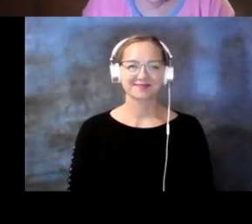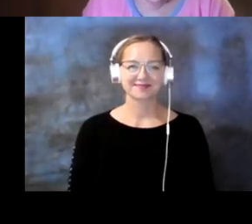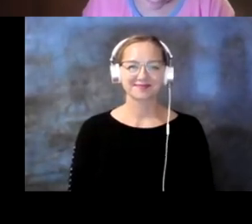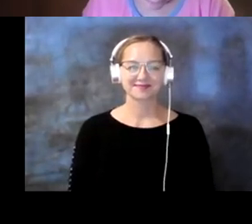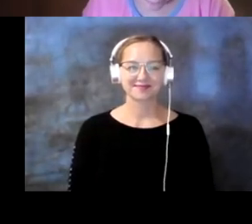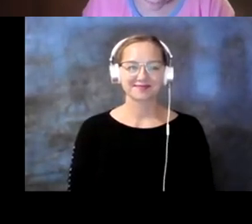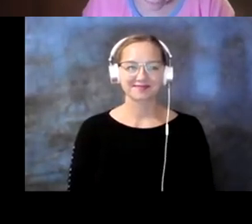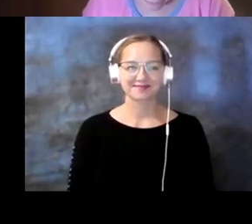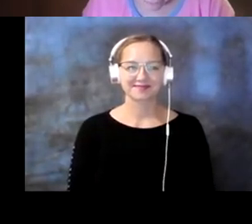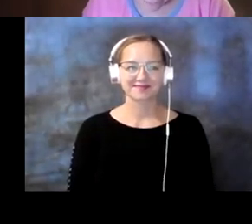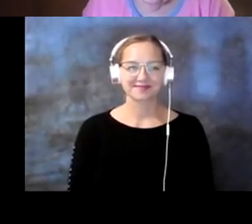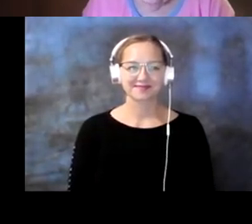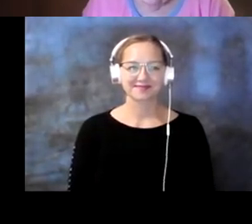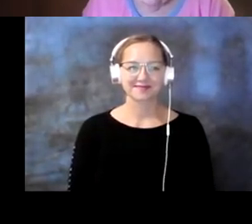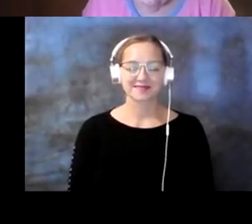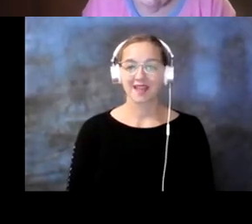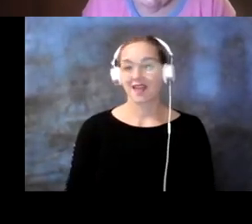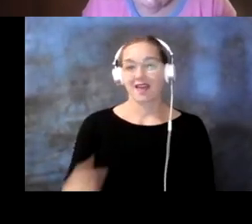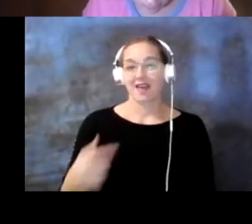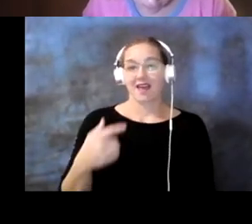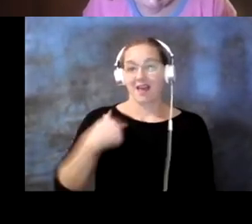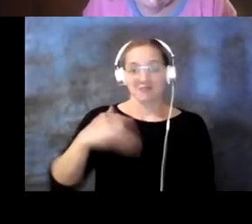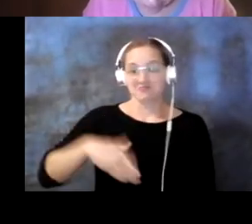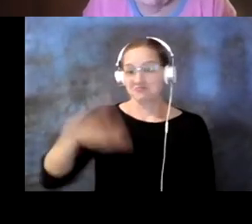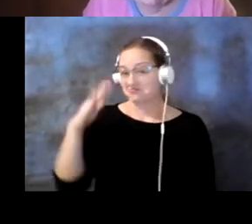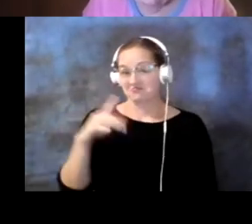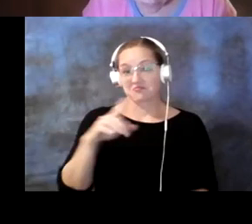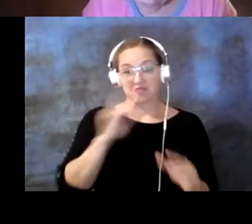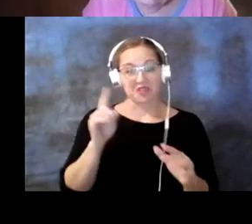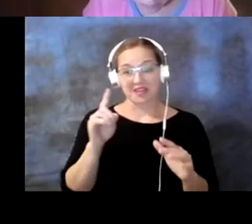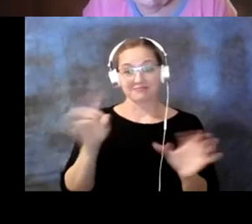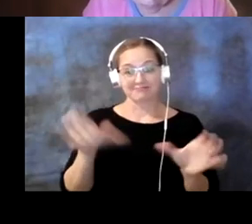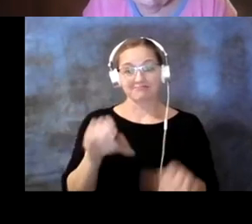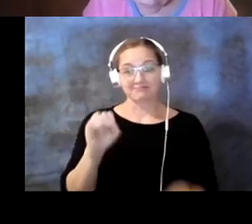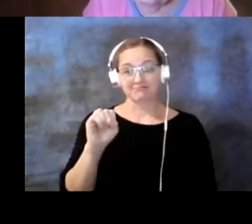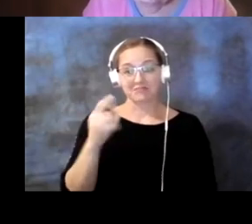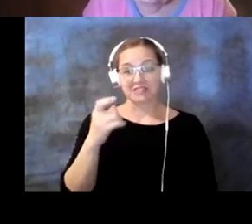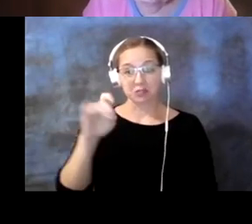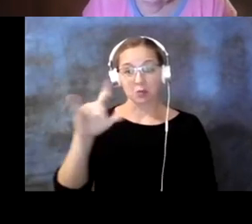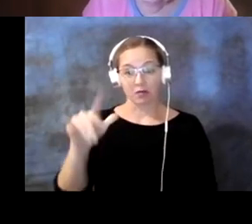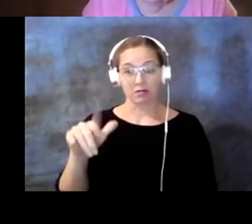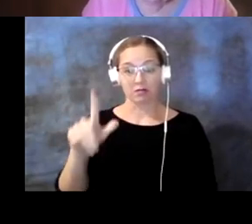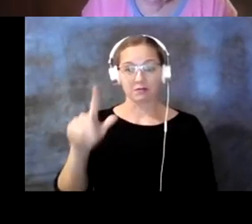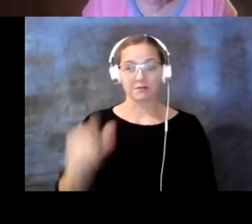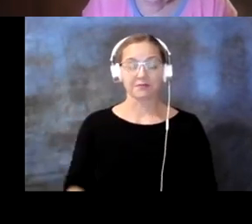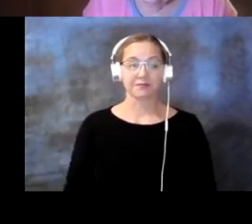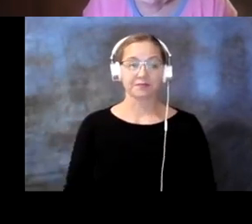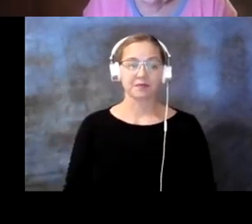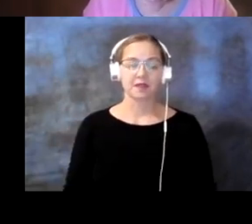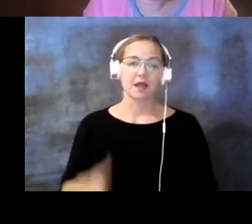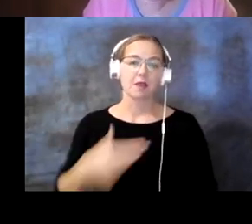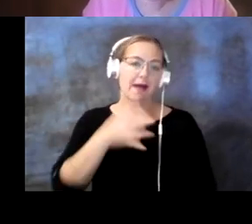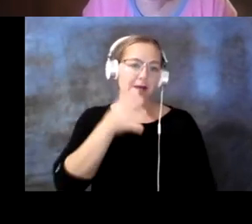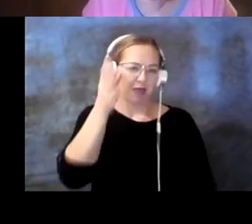I was actually very sexual from a very young age, and my parents discouraged